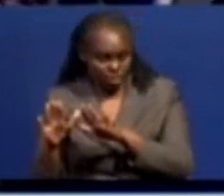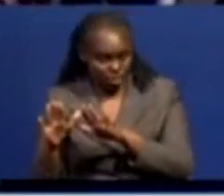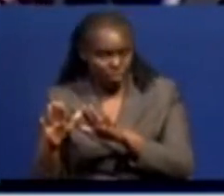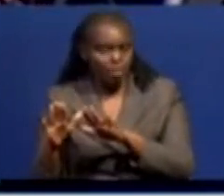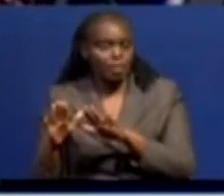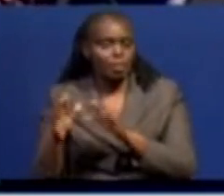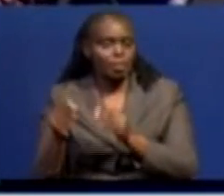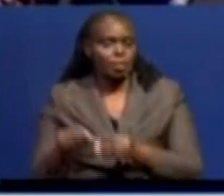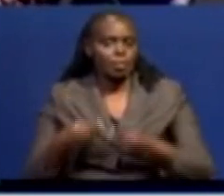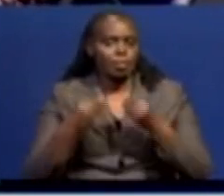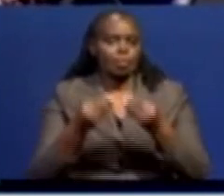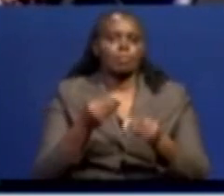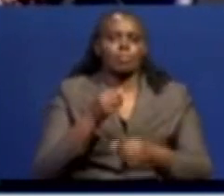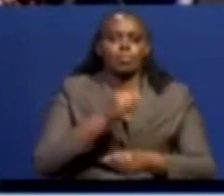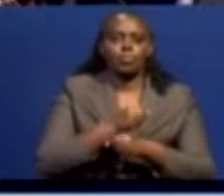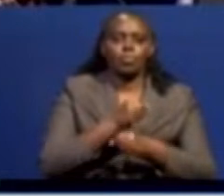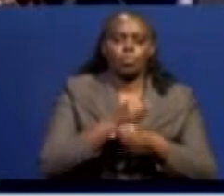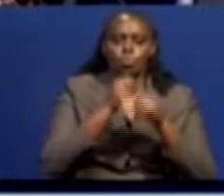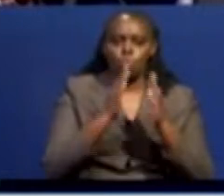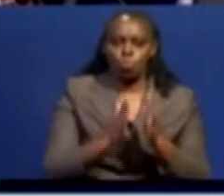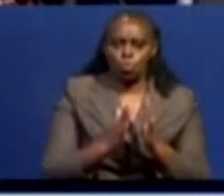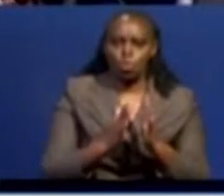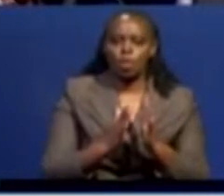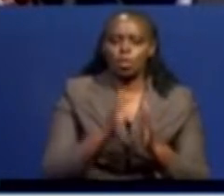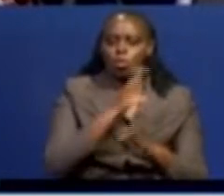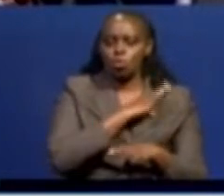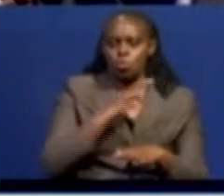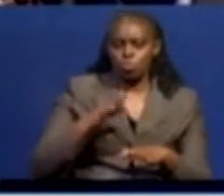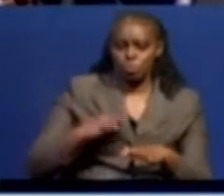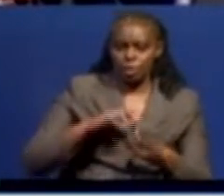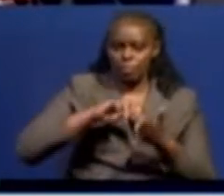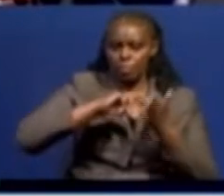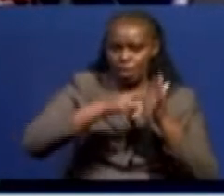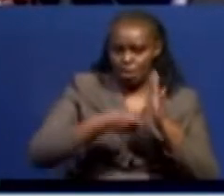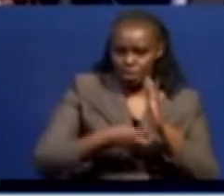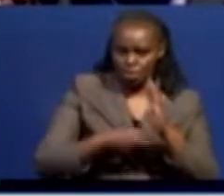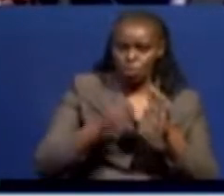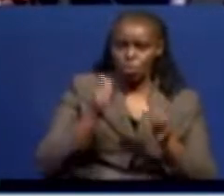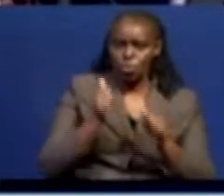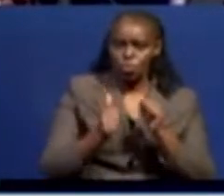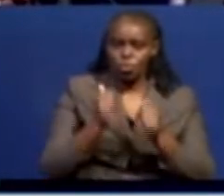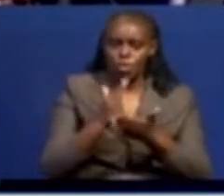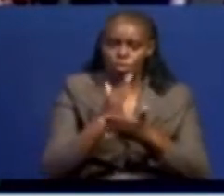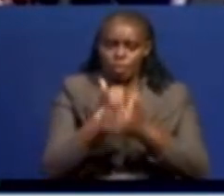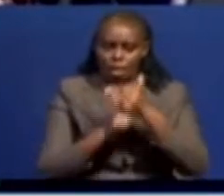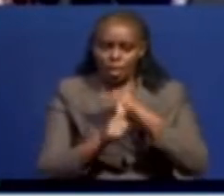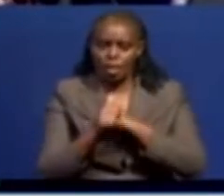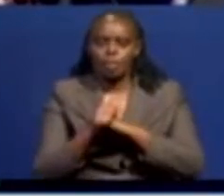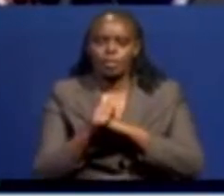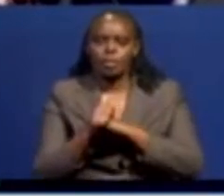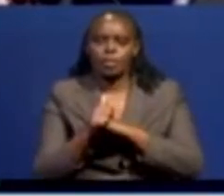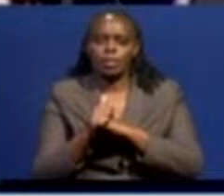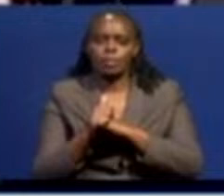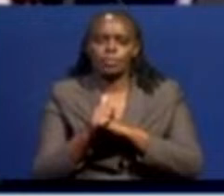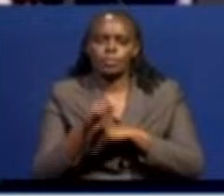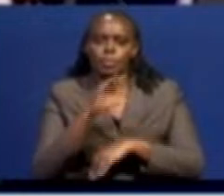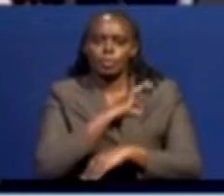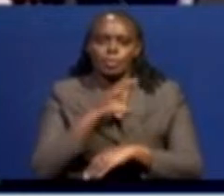is only granted for employees that take up contractual positions that are not within